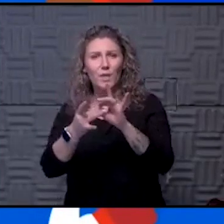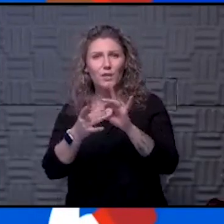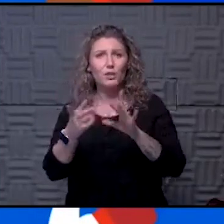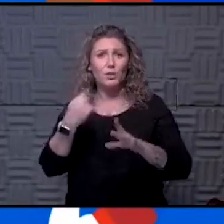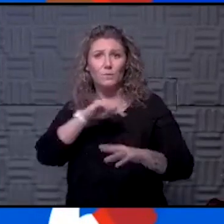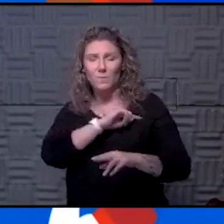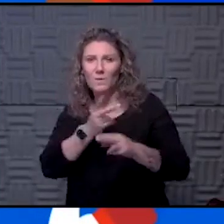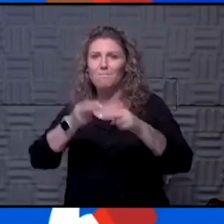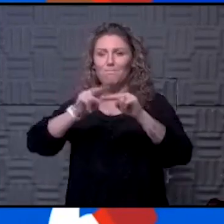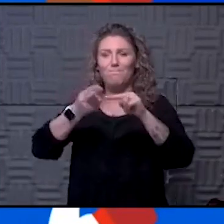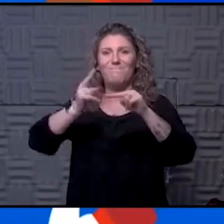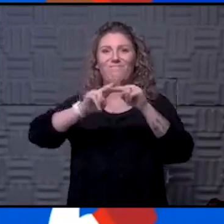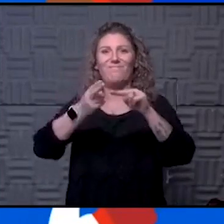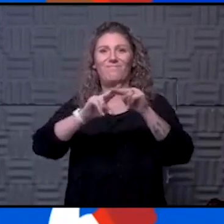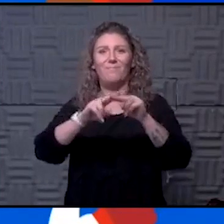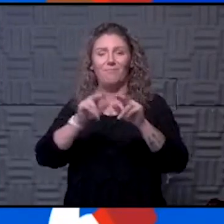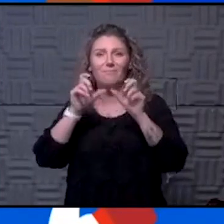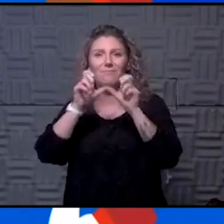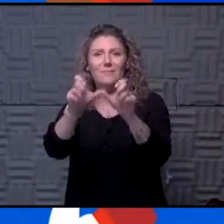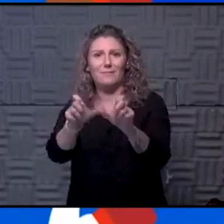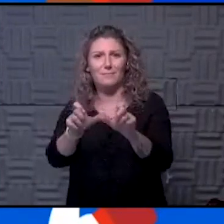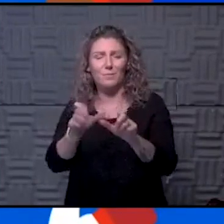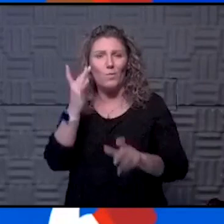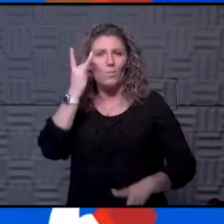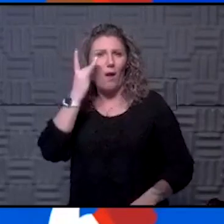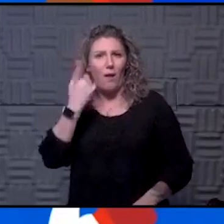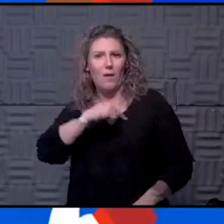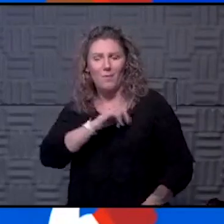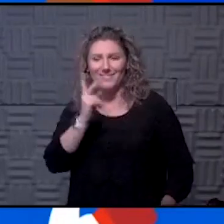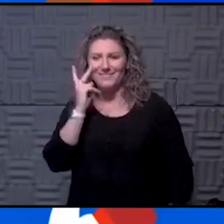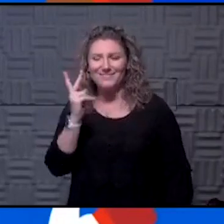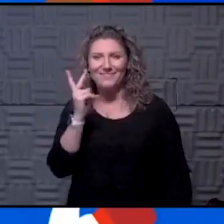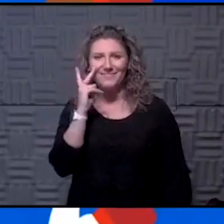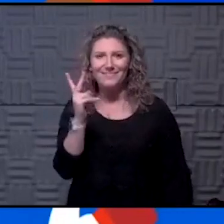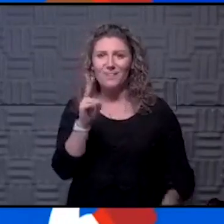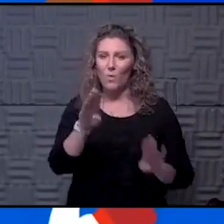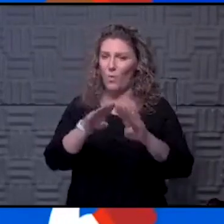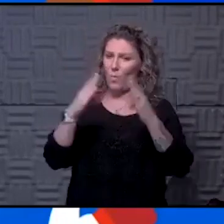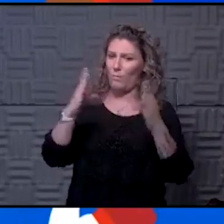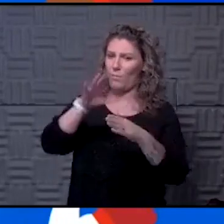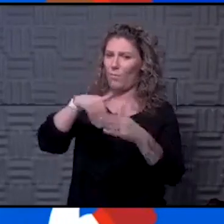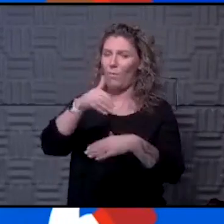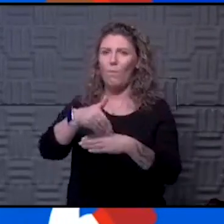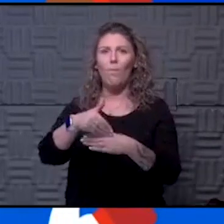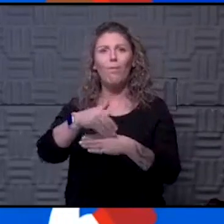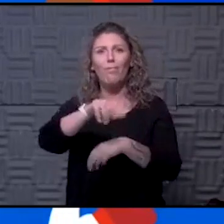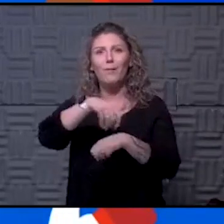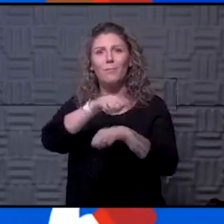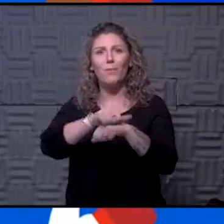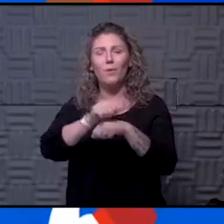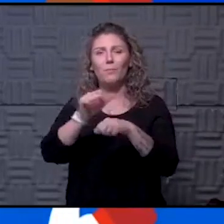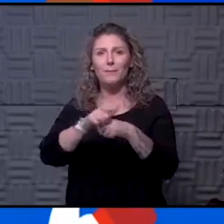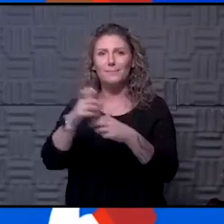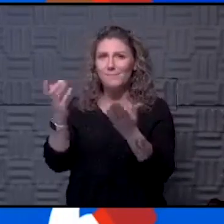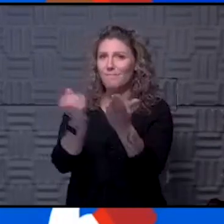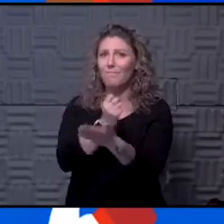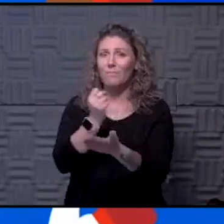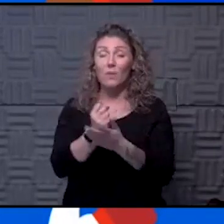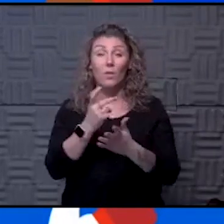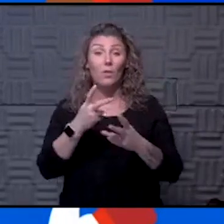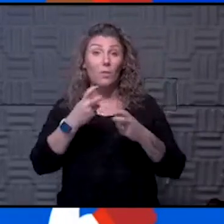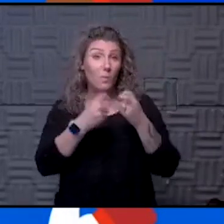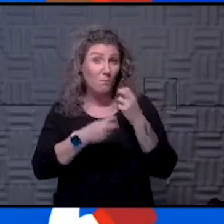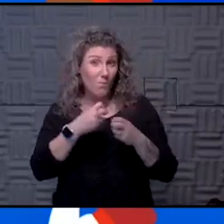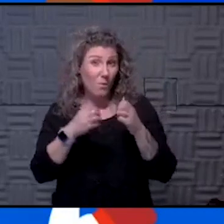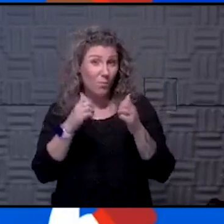why we are continuing to see every appointment that we have opened up has been taken up. The problem that we've had in Johnson